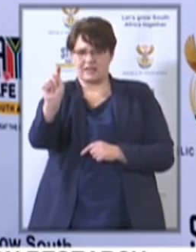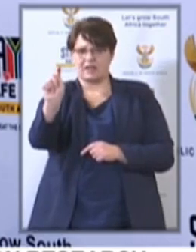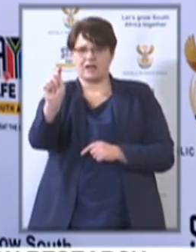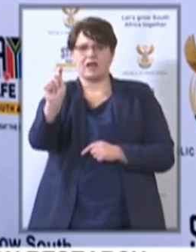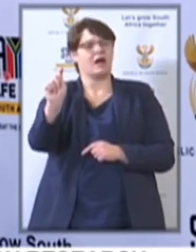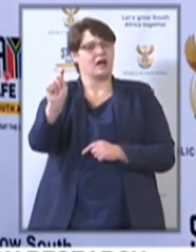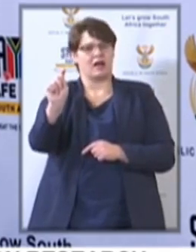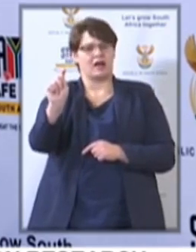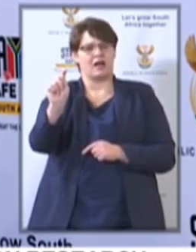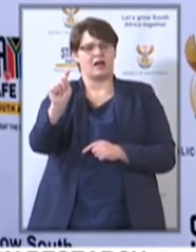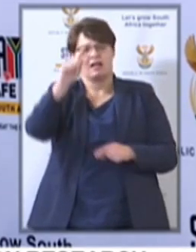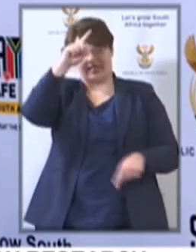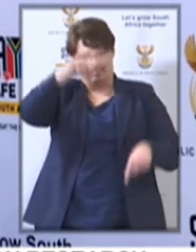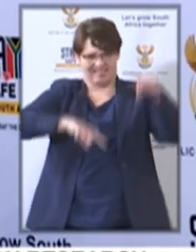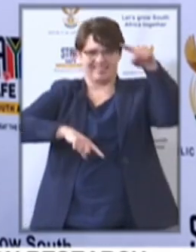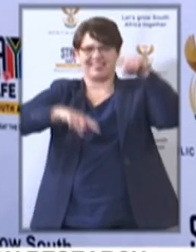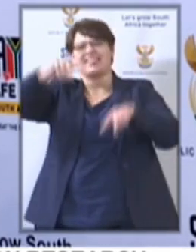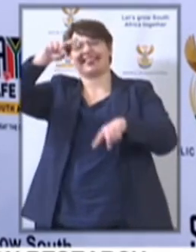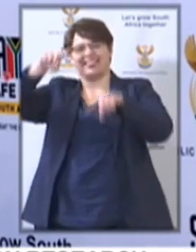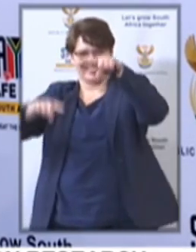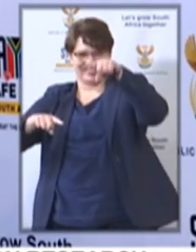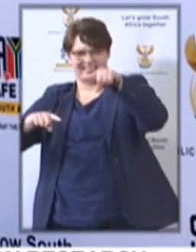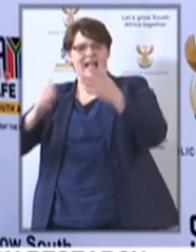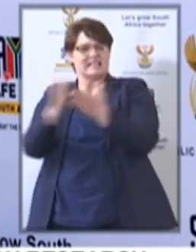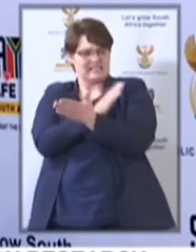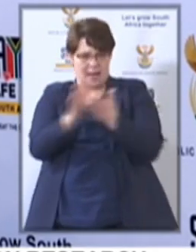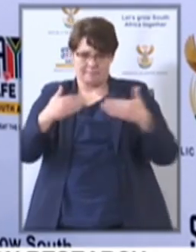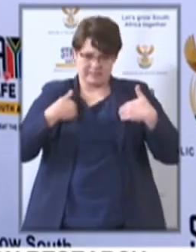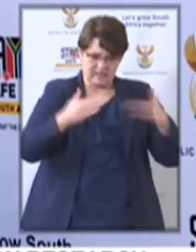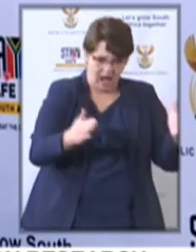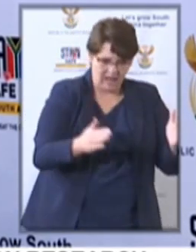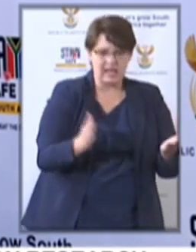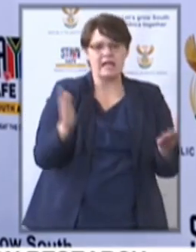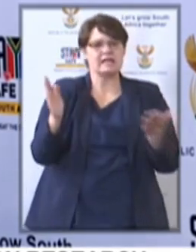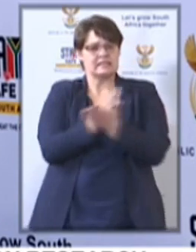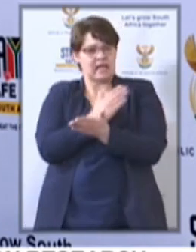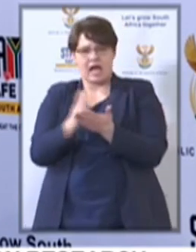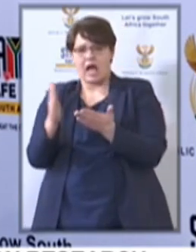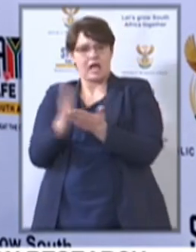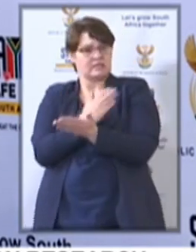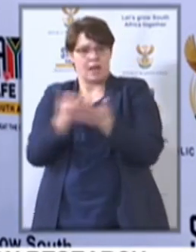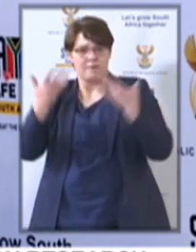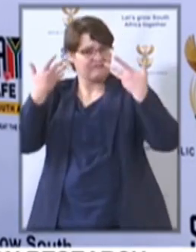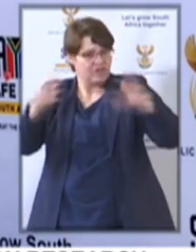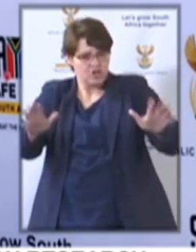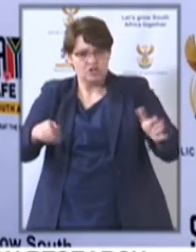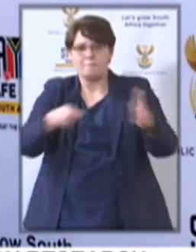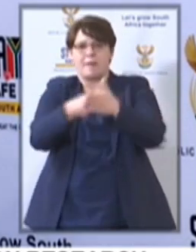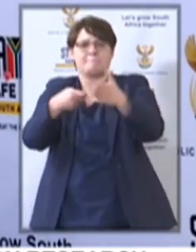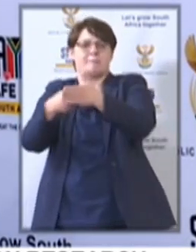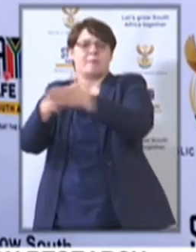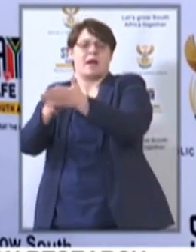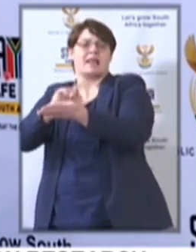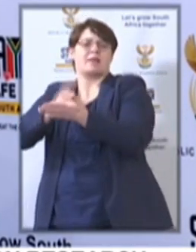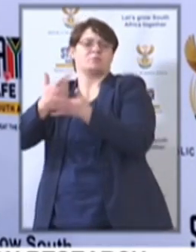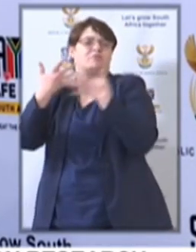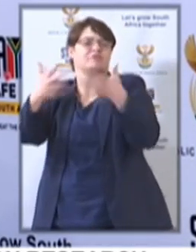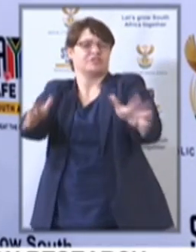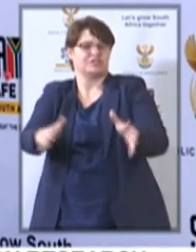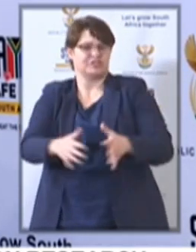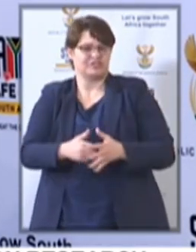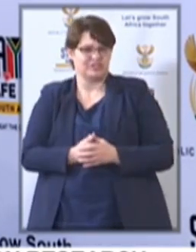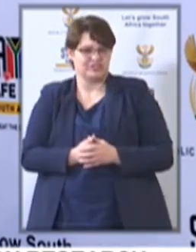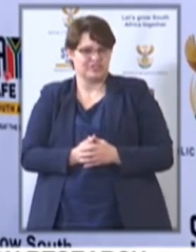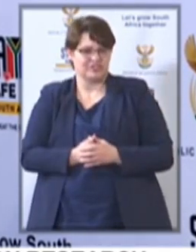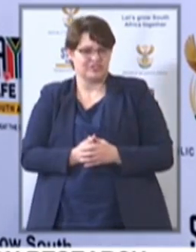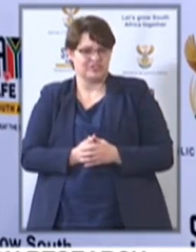in different stages, commenced, and some have even completed, of the procurement processes for these